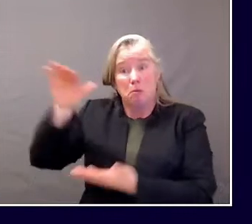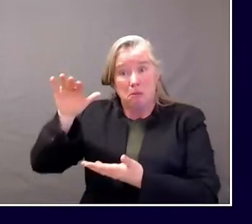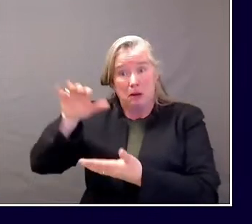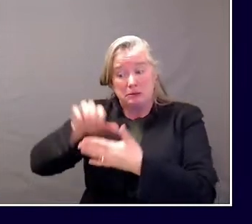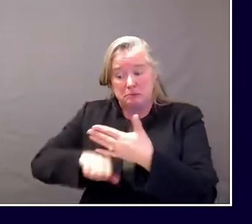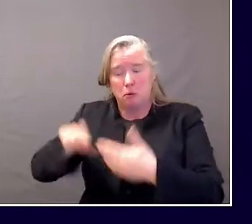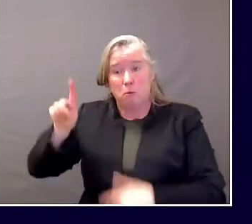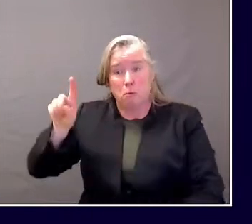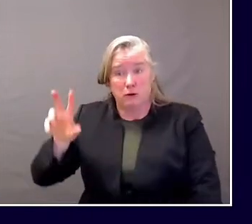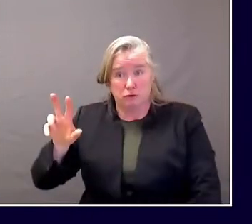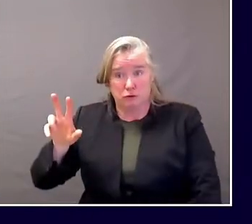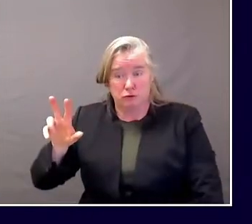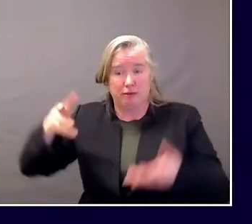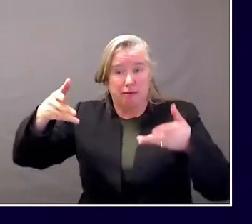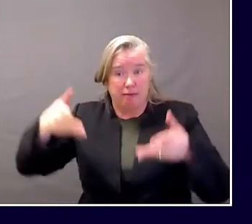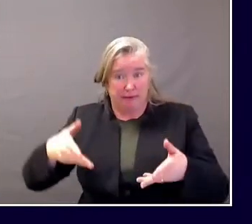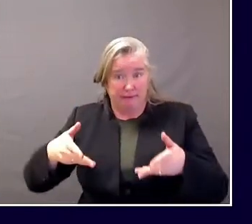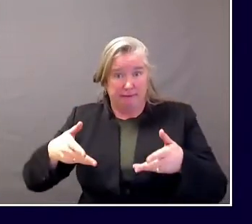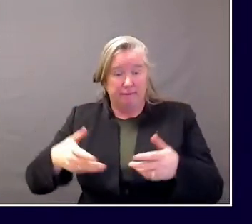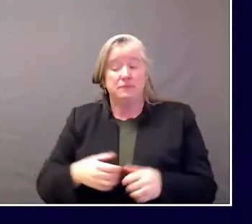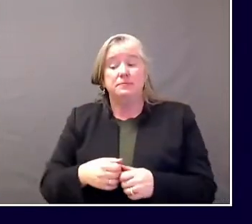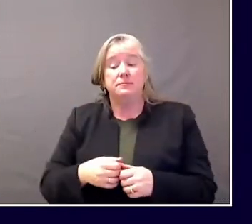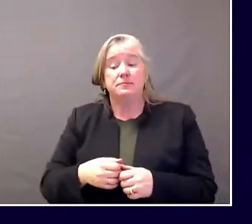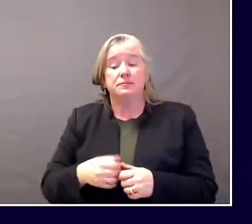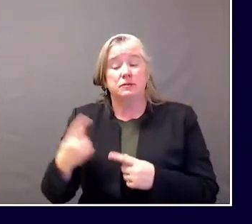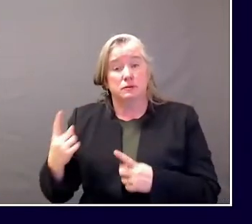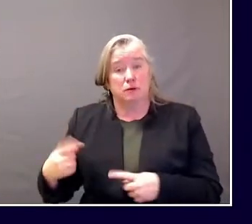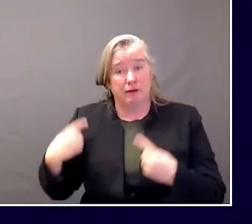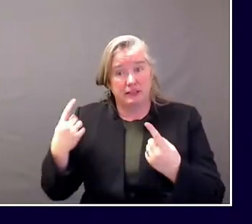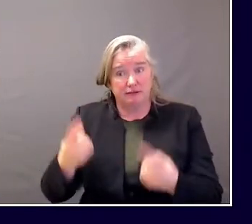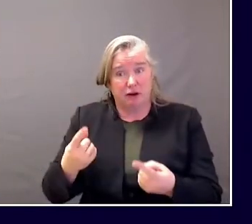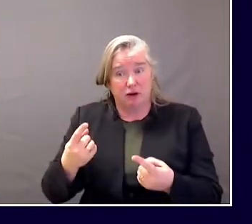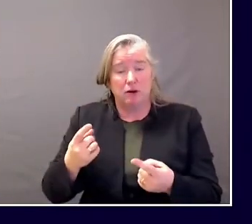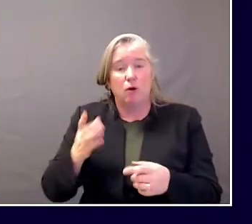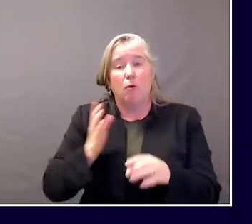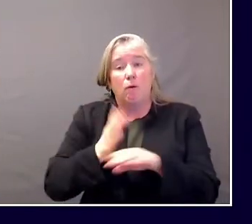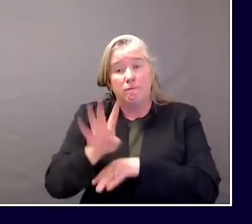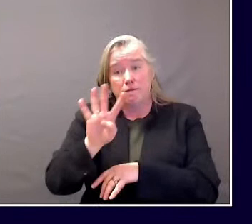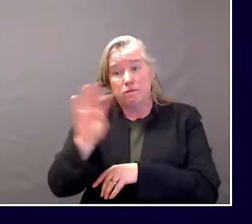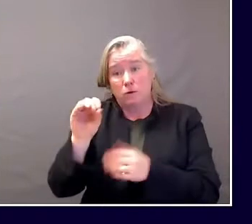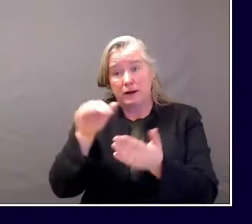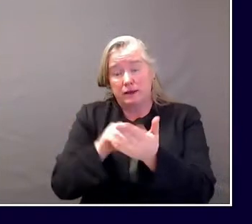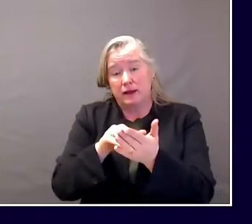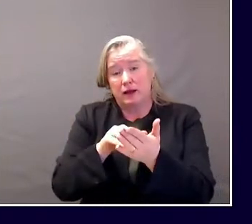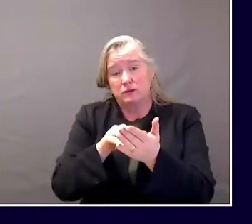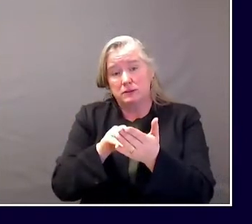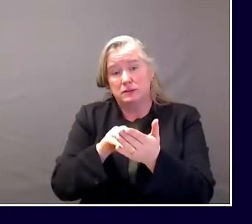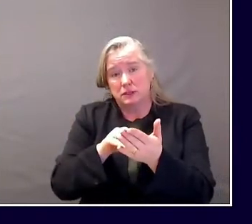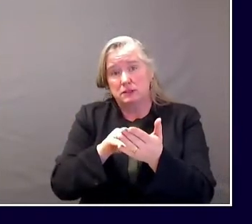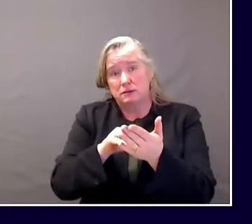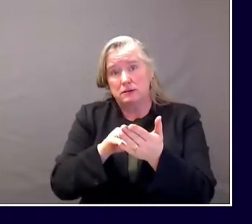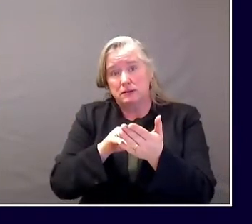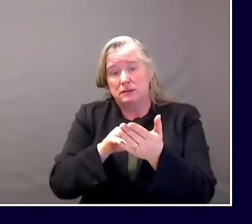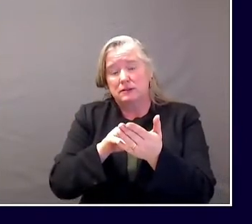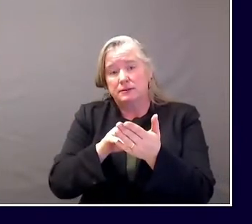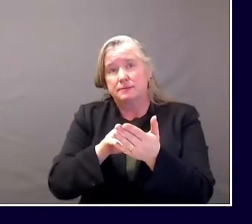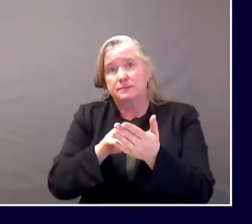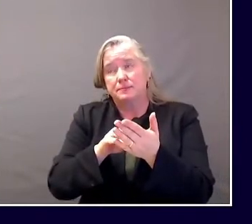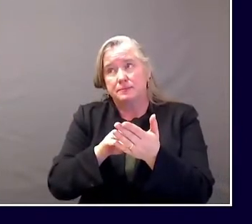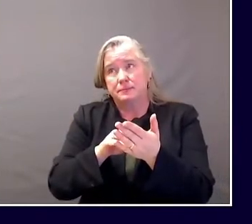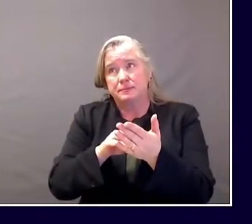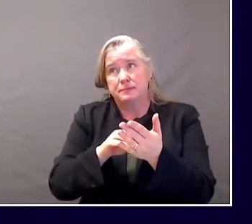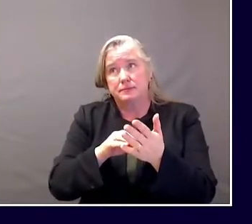what we've vaccinated thus far, over 40,000, is as a fraction of what was